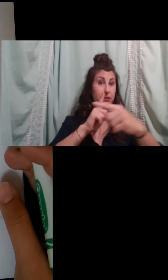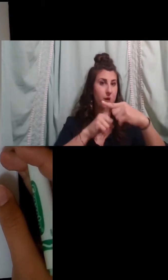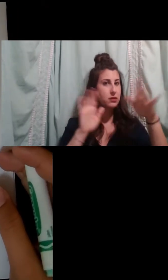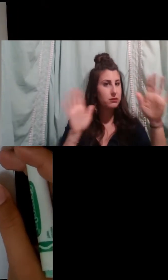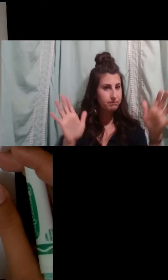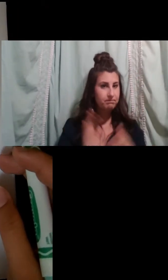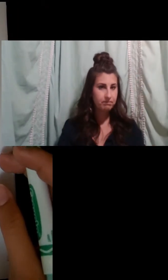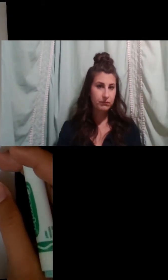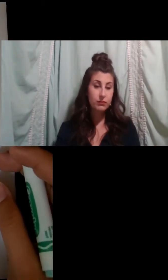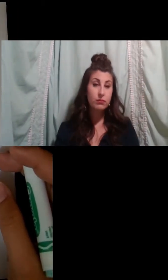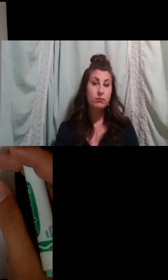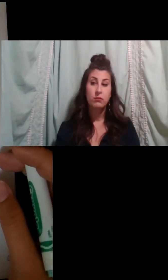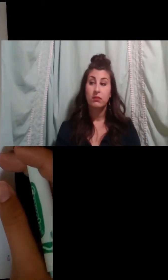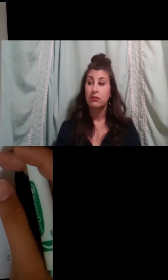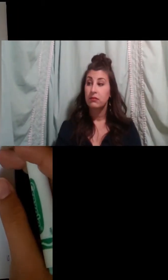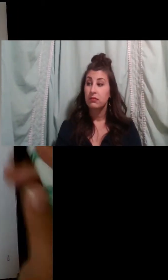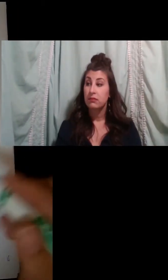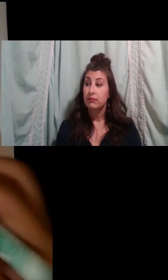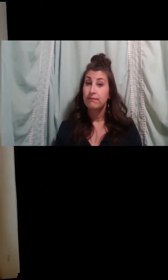positive number.